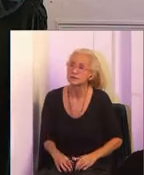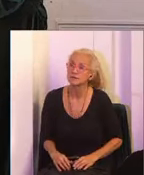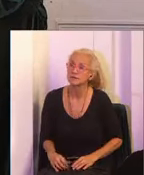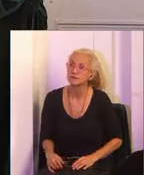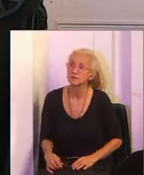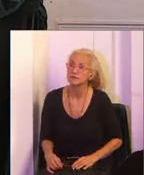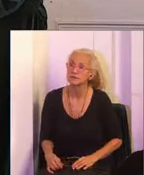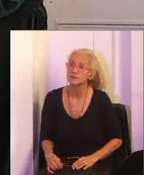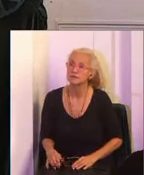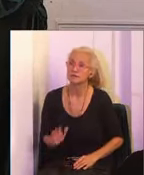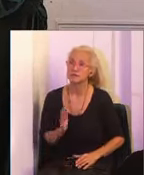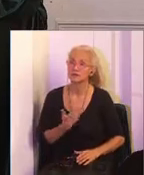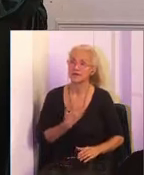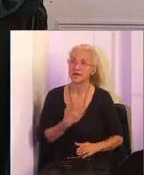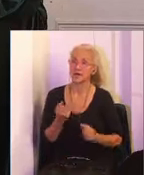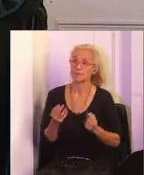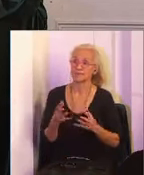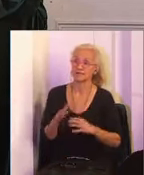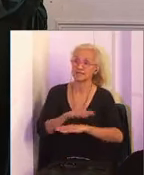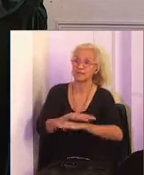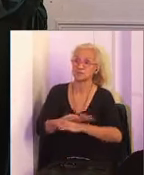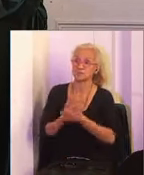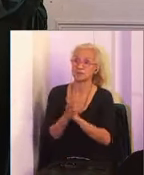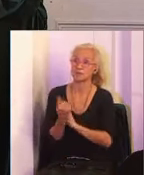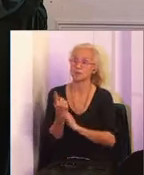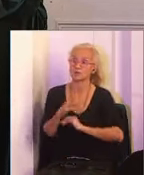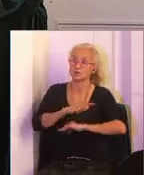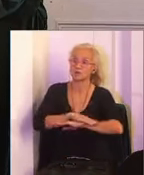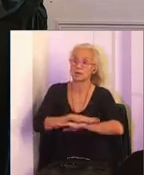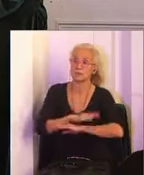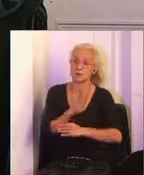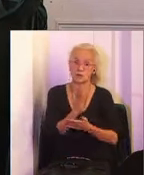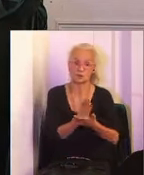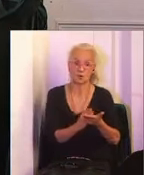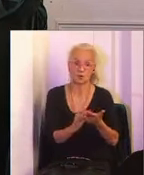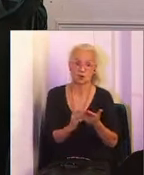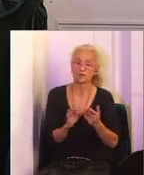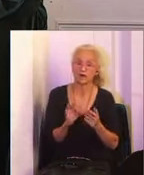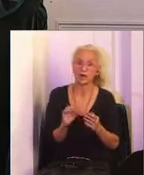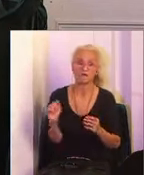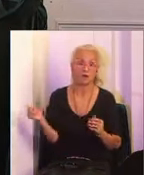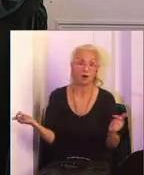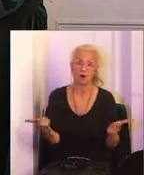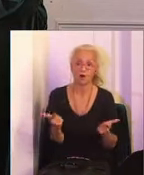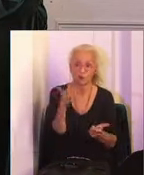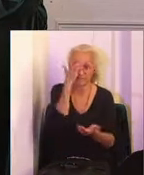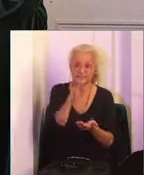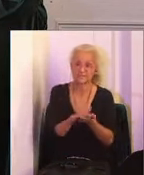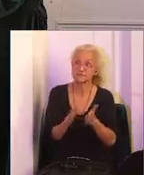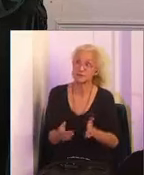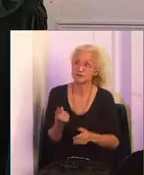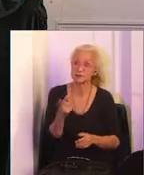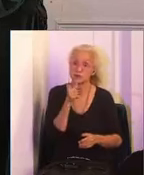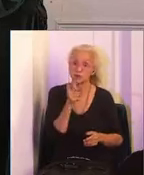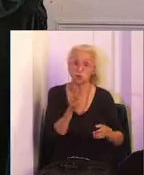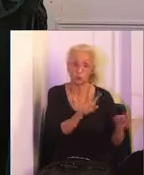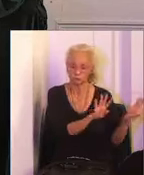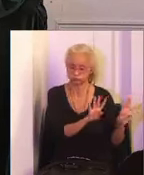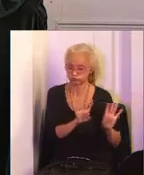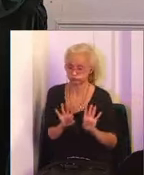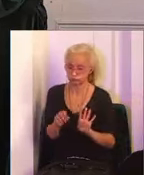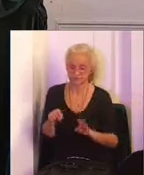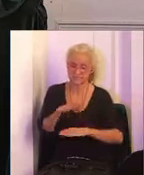Our many tables have now become one table. As a part of the priesthood of all believers, everyone gathered at this table,